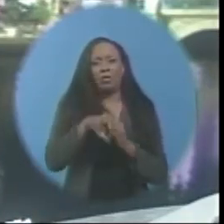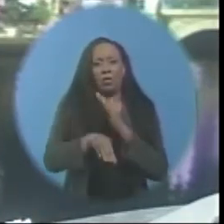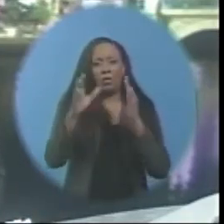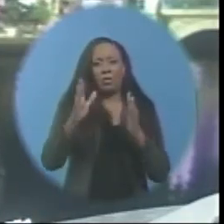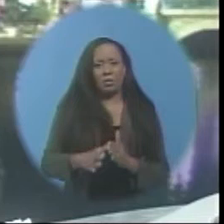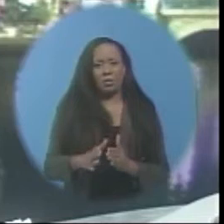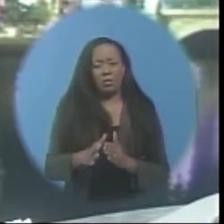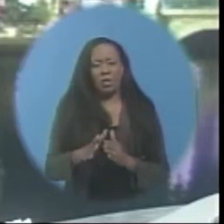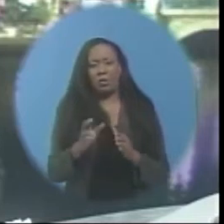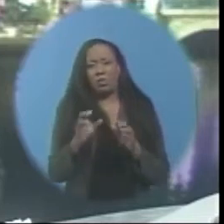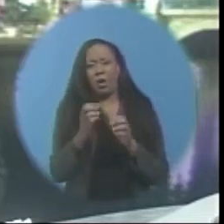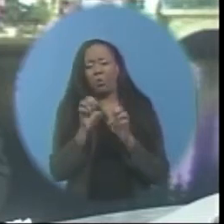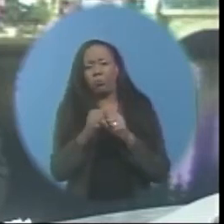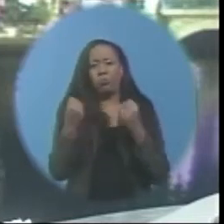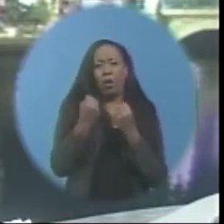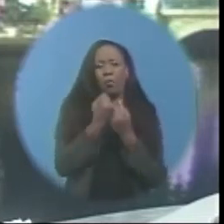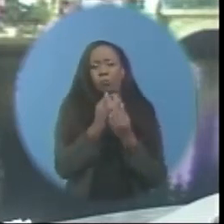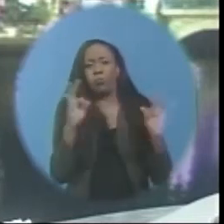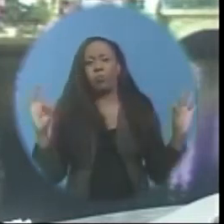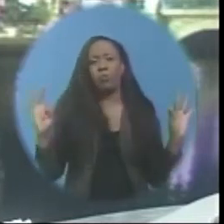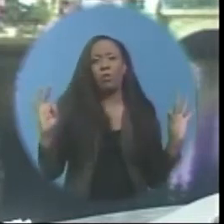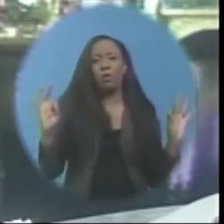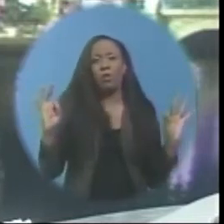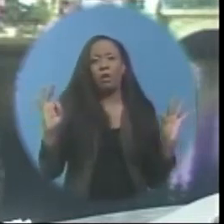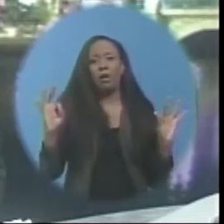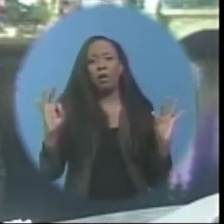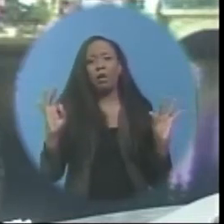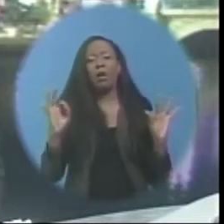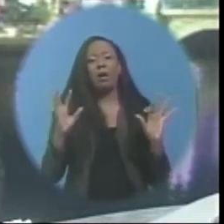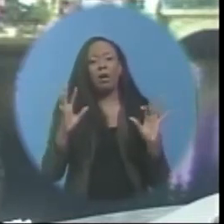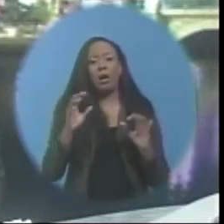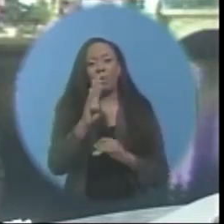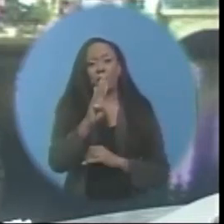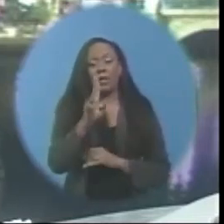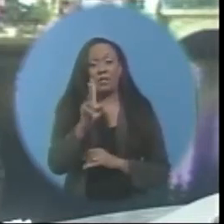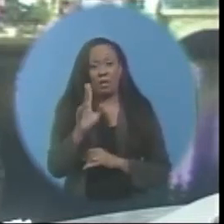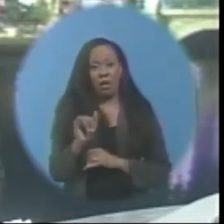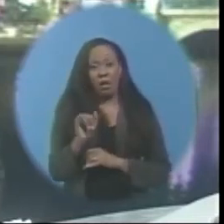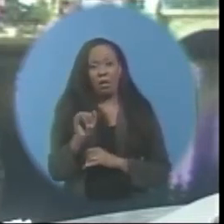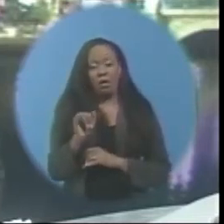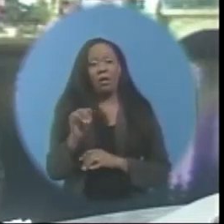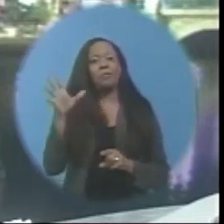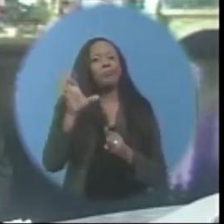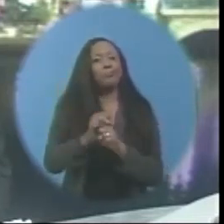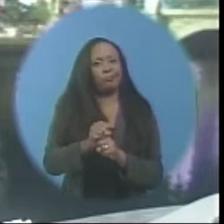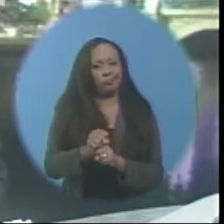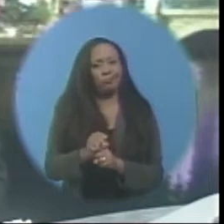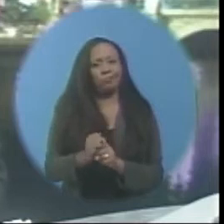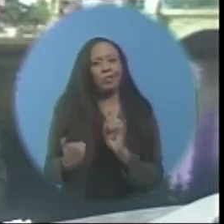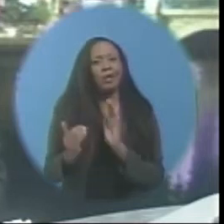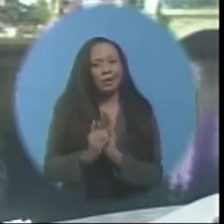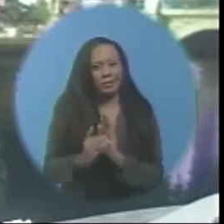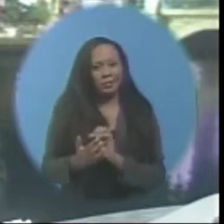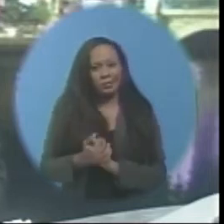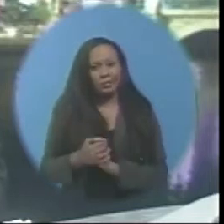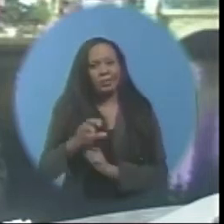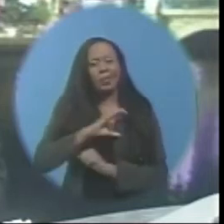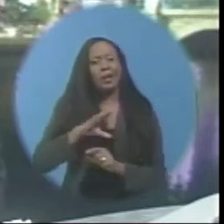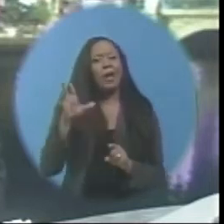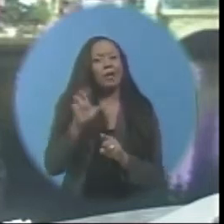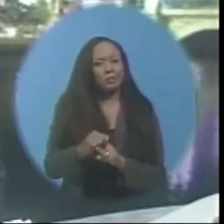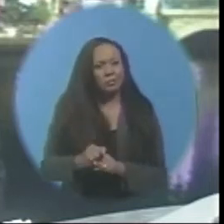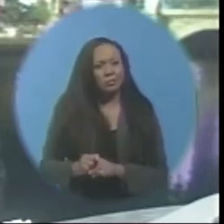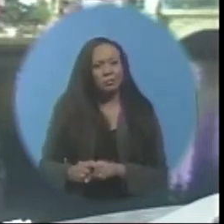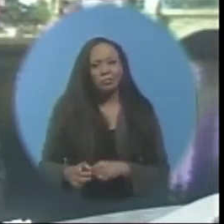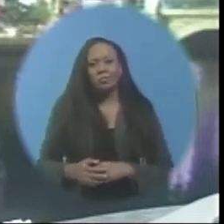BVI during the passage of Irma have been captured. The escapees were rounded up during an operation yesterday. The